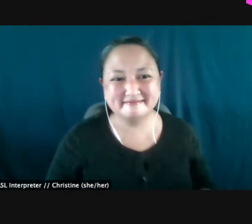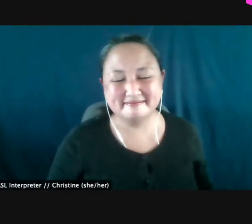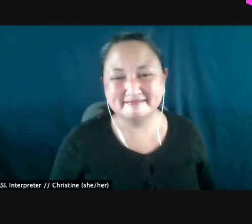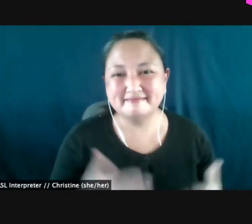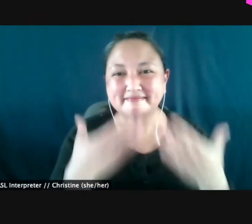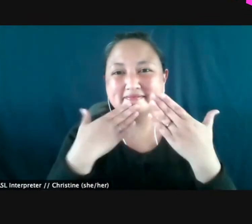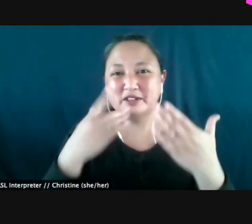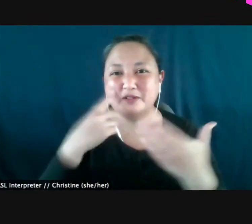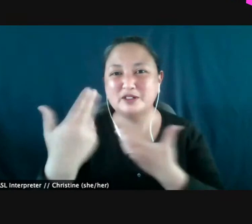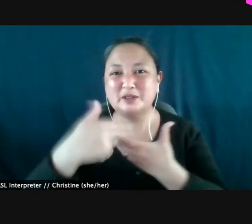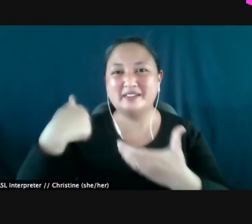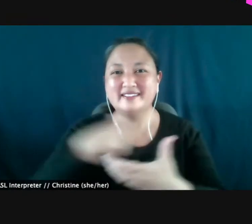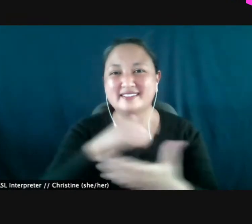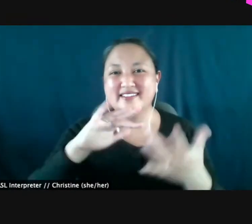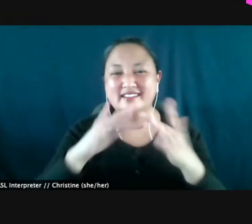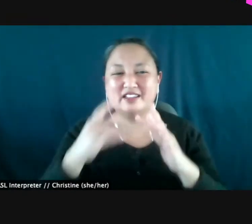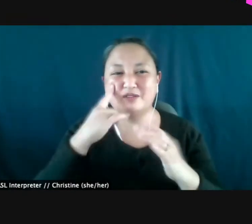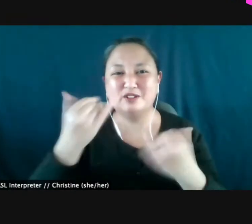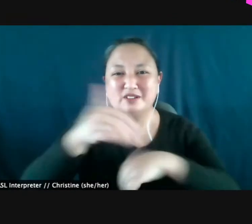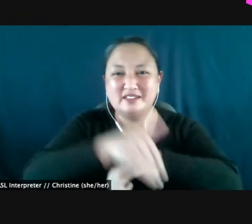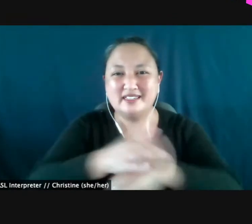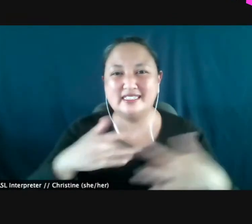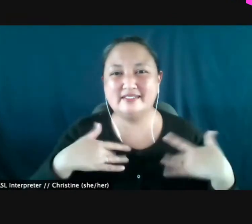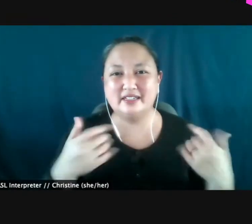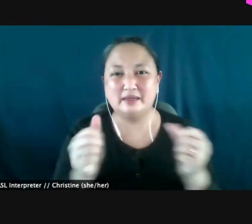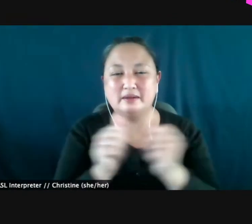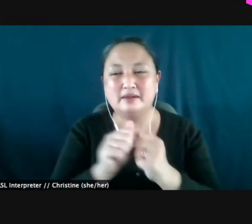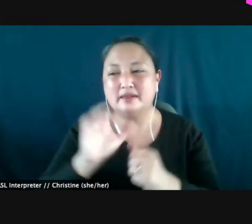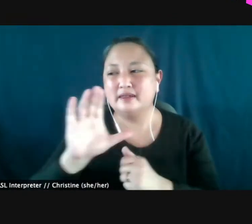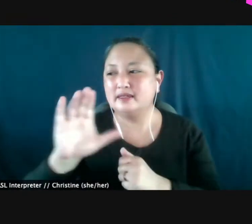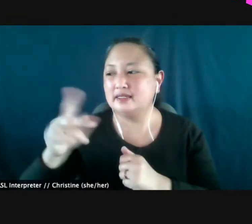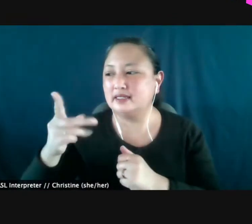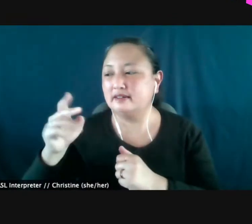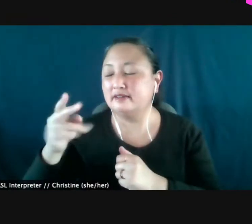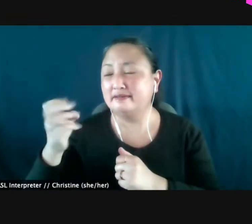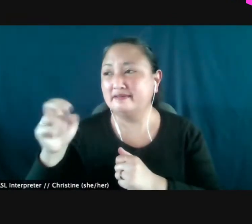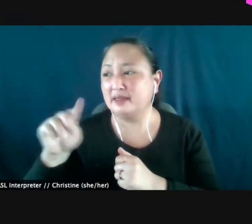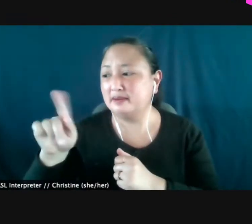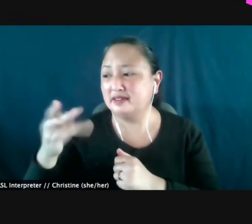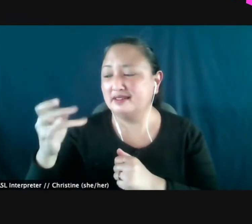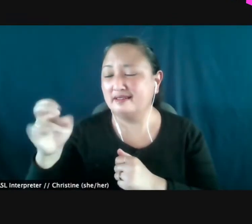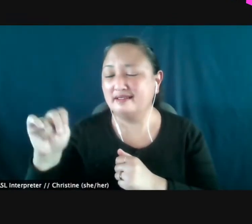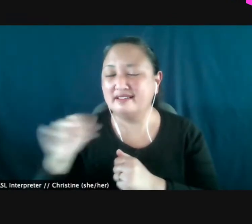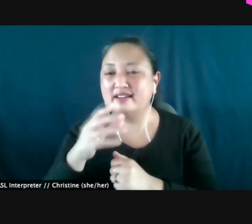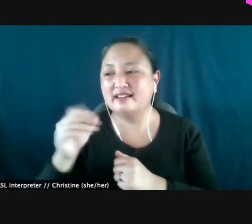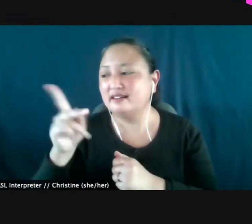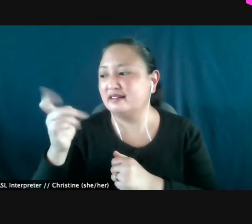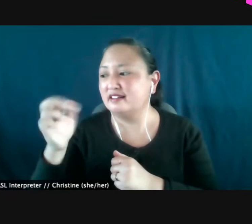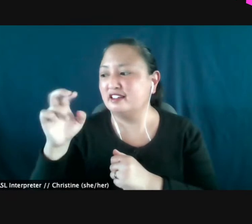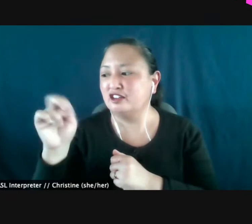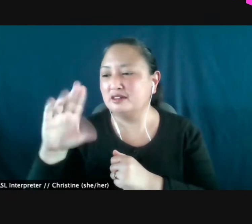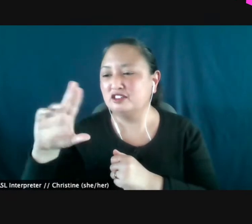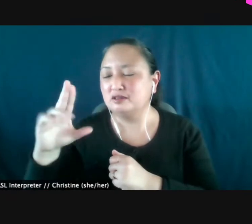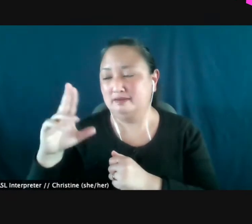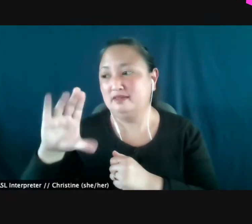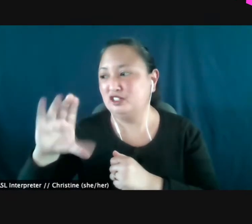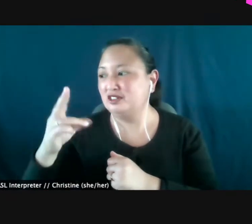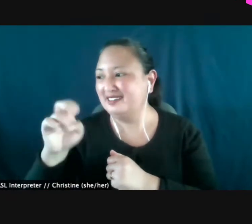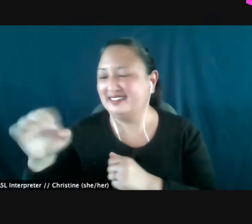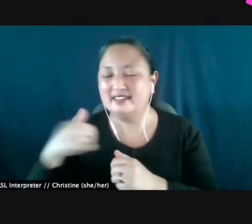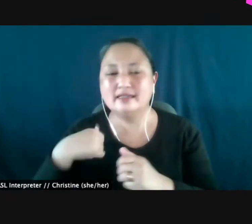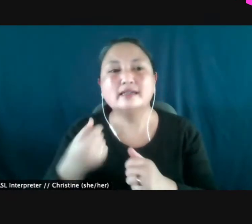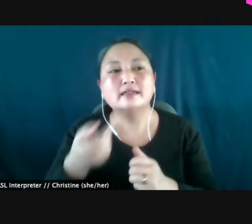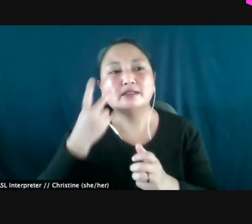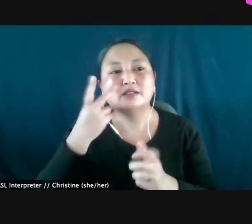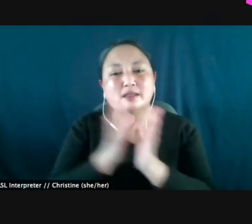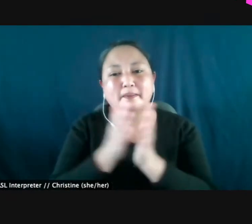Thank you for joining us online for tonight's event with C Pam Zhang and Karen Chee, celebrating the paperback launch of How Much of These Hills is